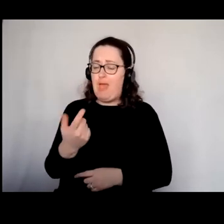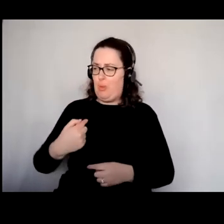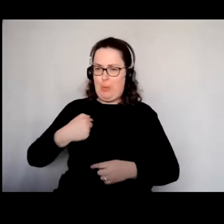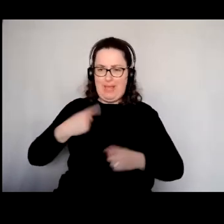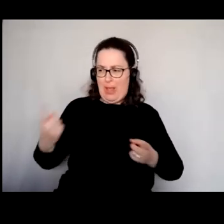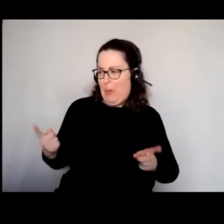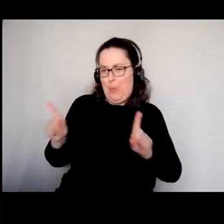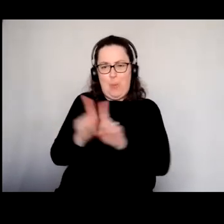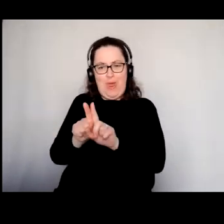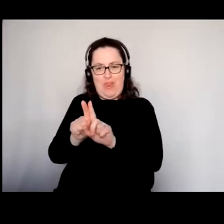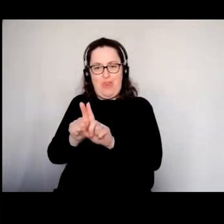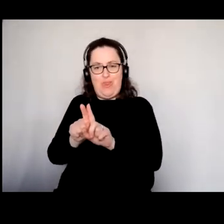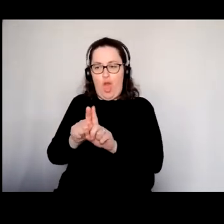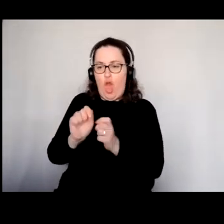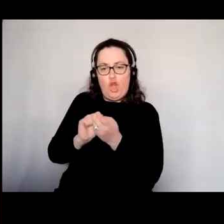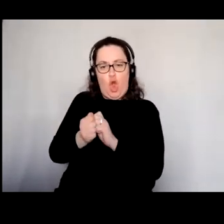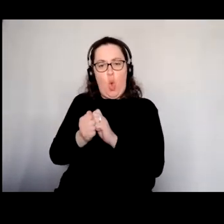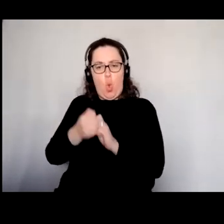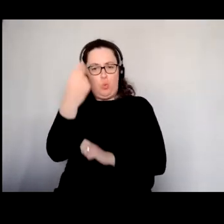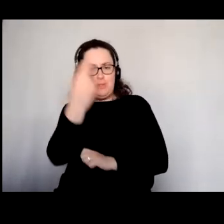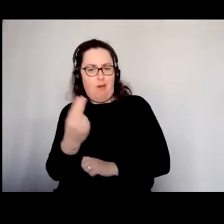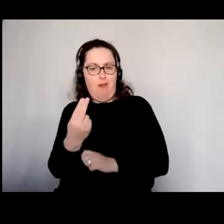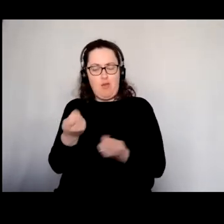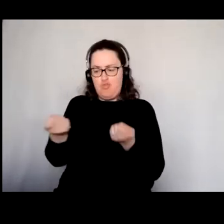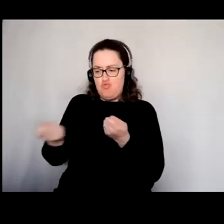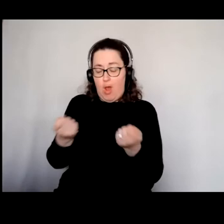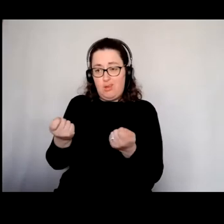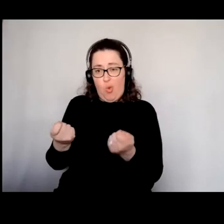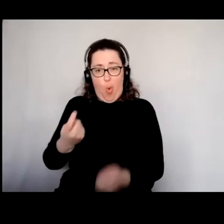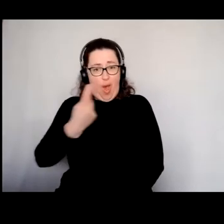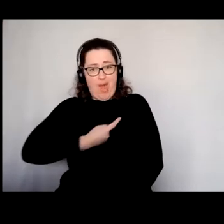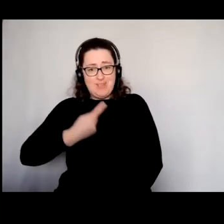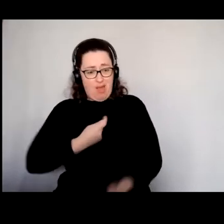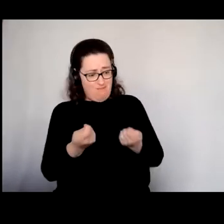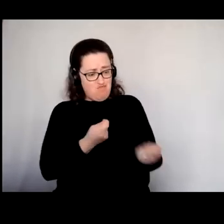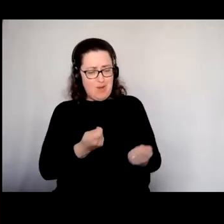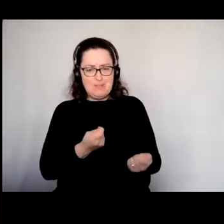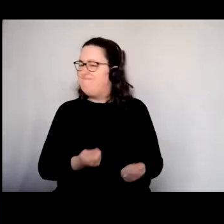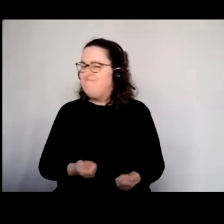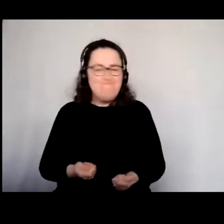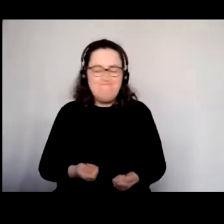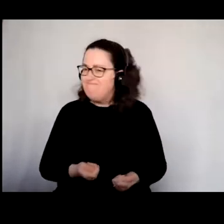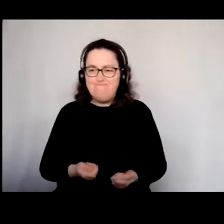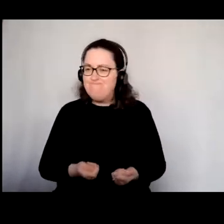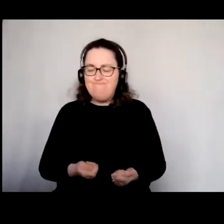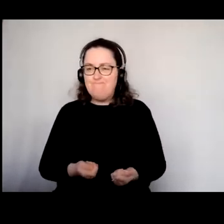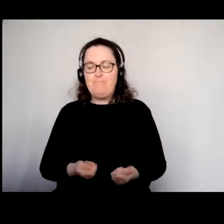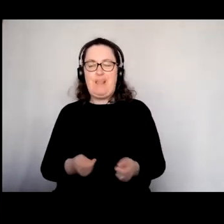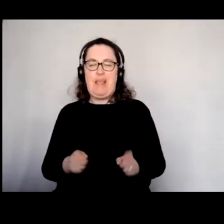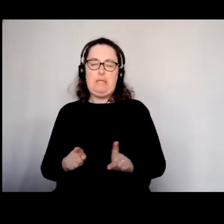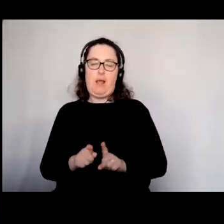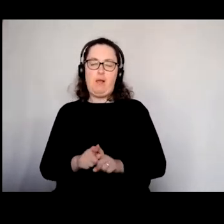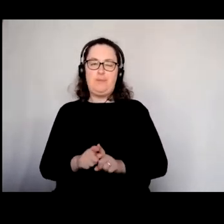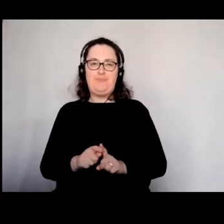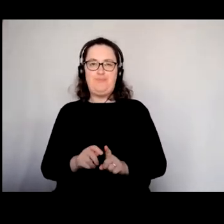to co-design or co-run, let alone run by ourselves. It's very much like the